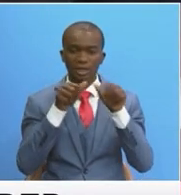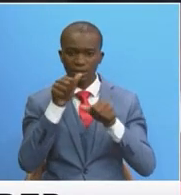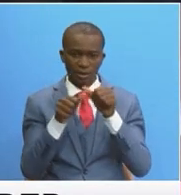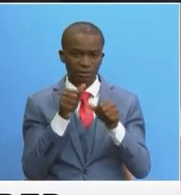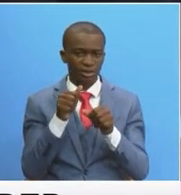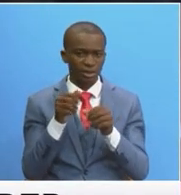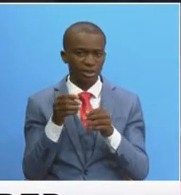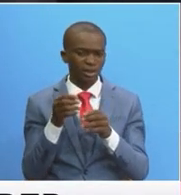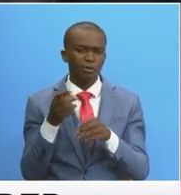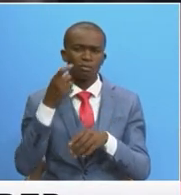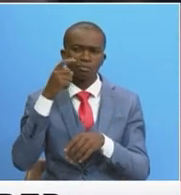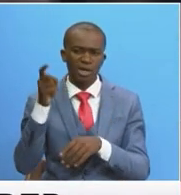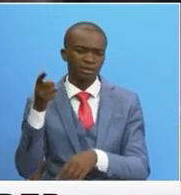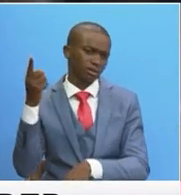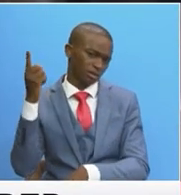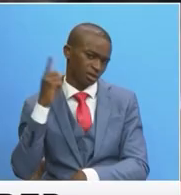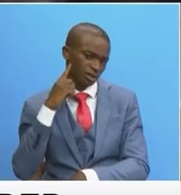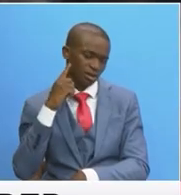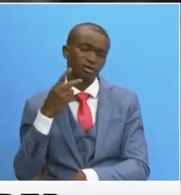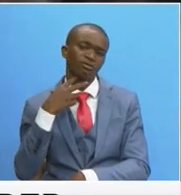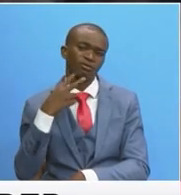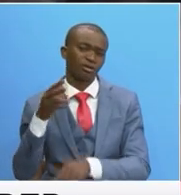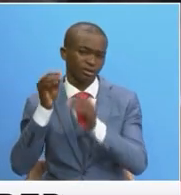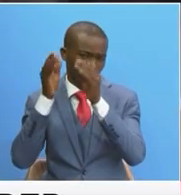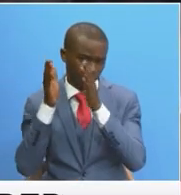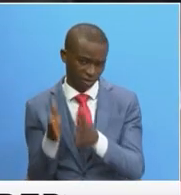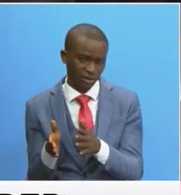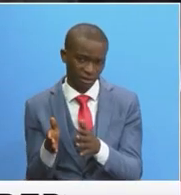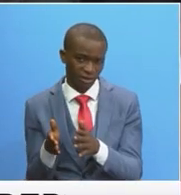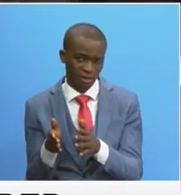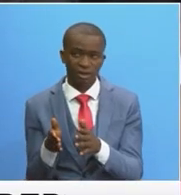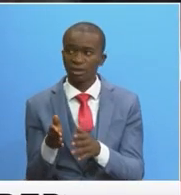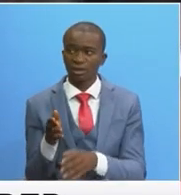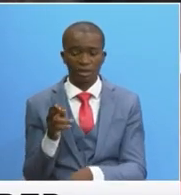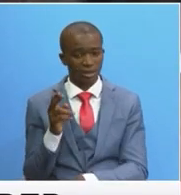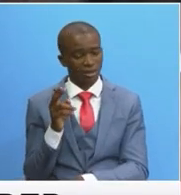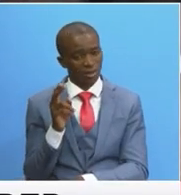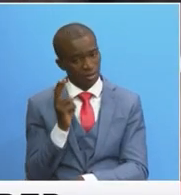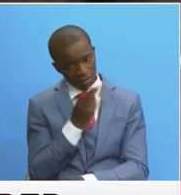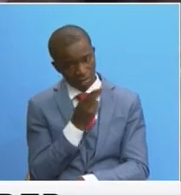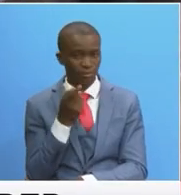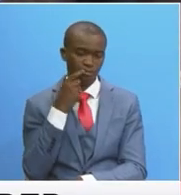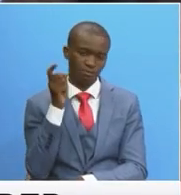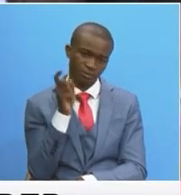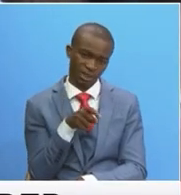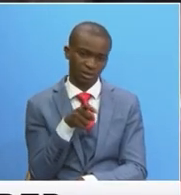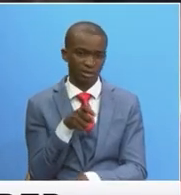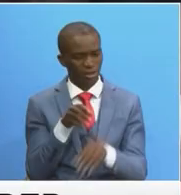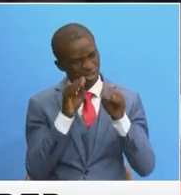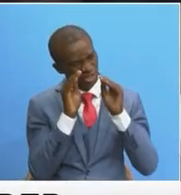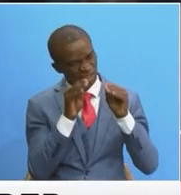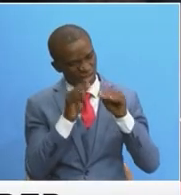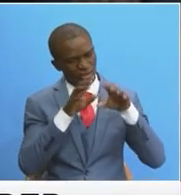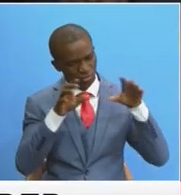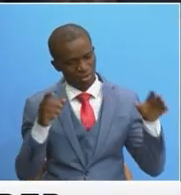voices, because we want to know what you need to effectively nurture our children for a better